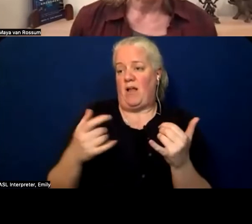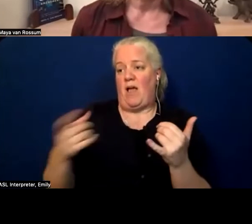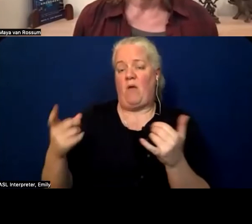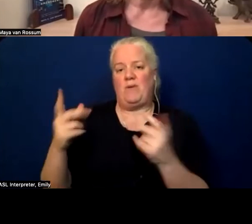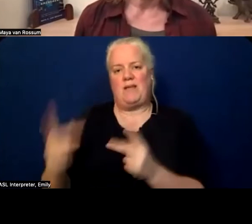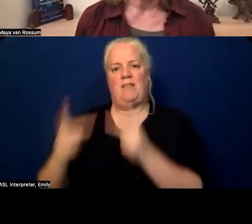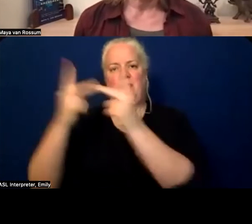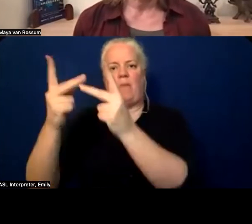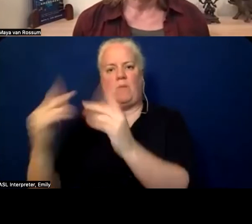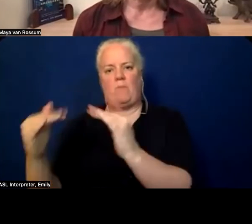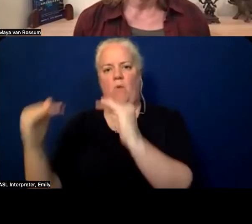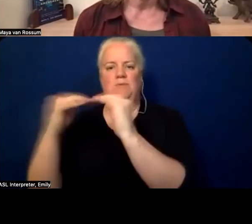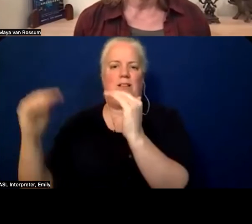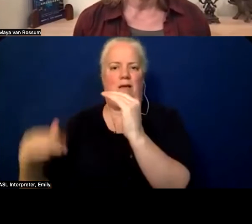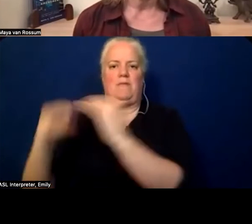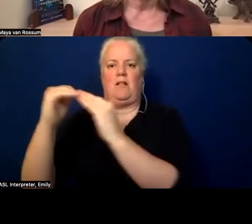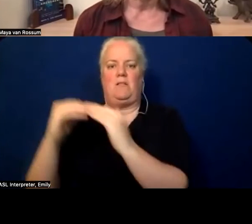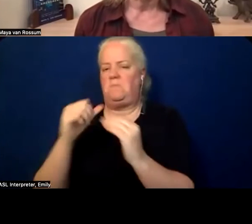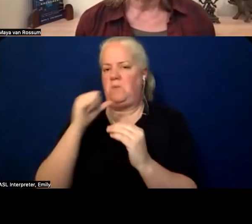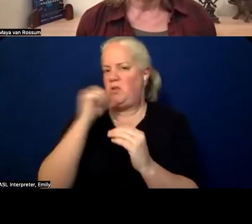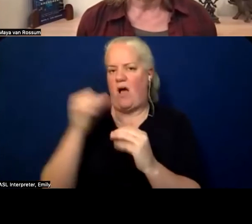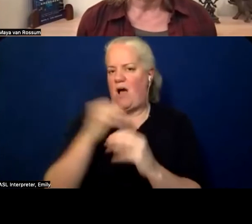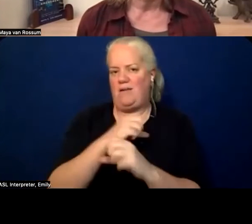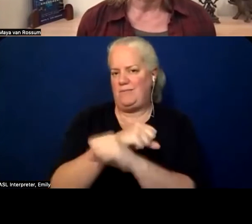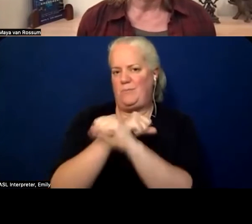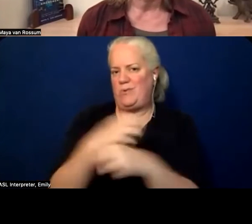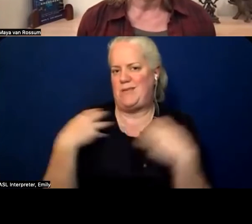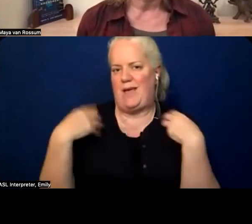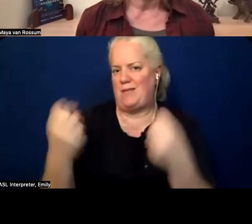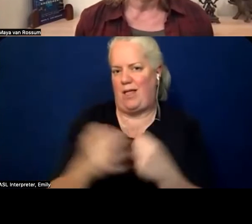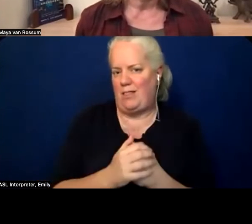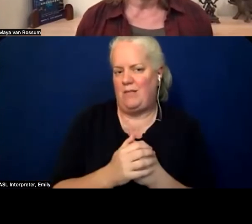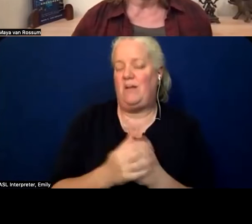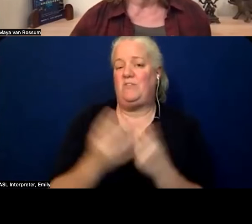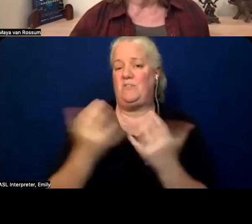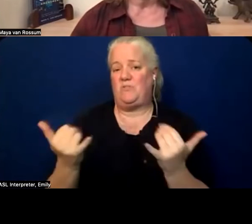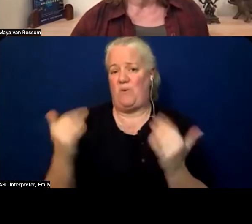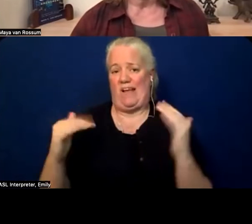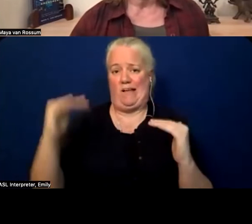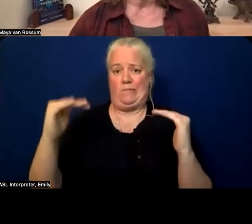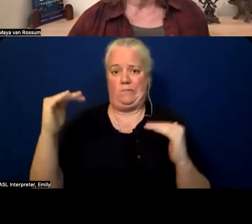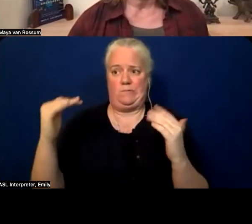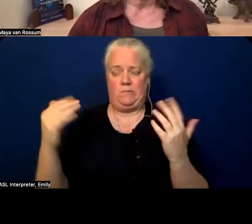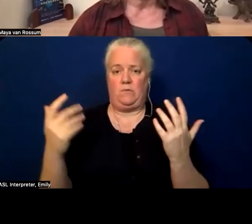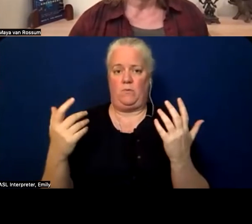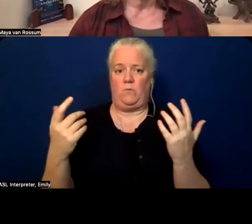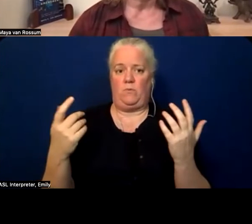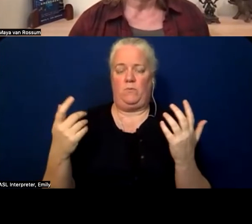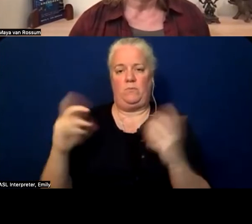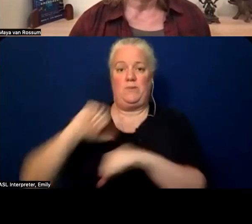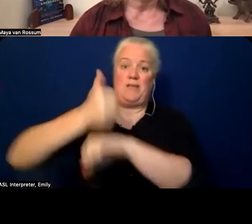not the most health protective levels. So there might now be a gap between what is set to be the